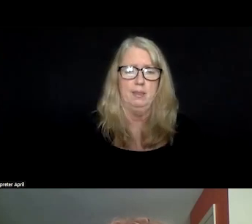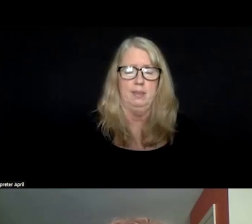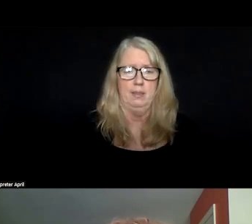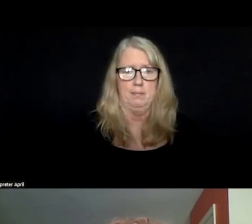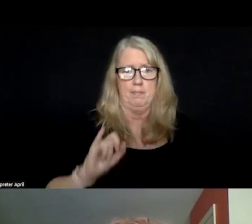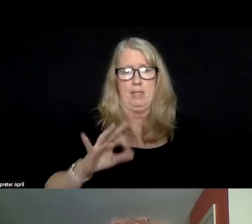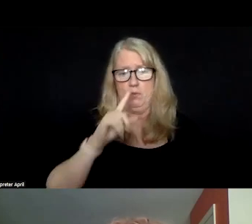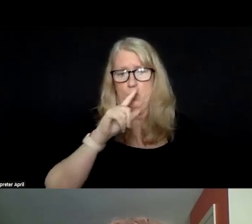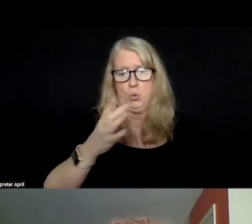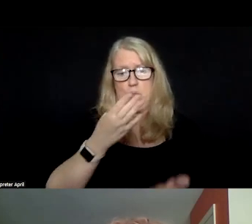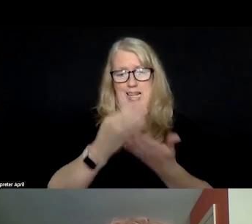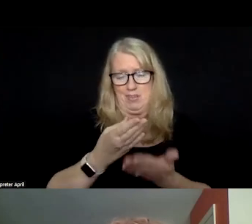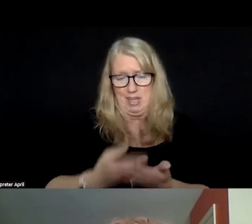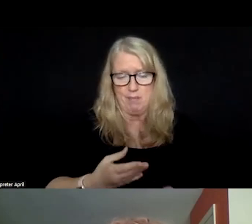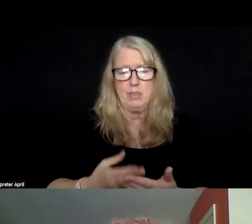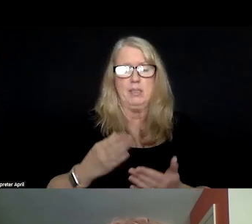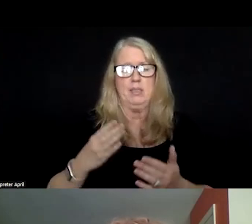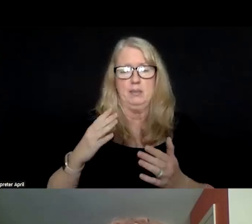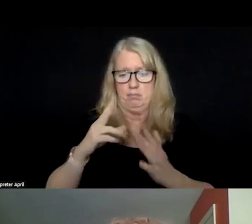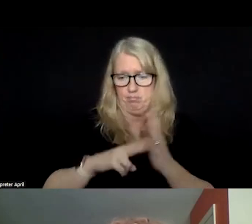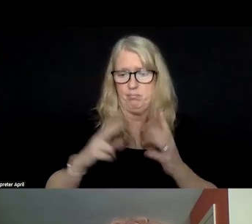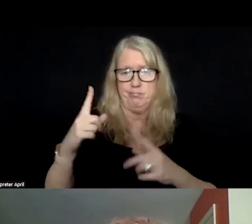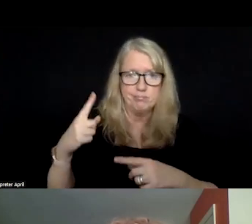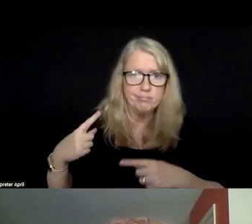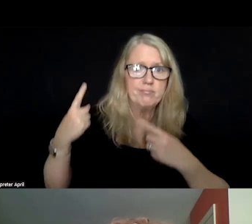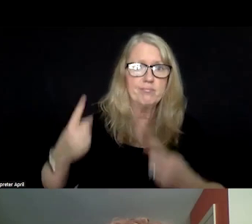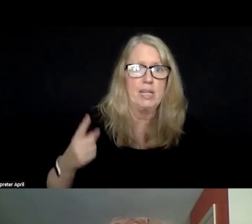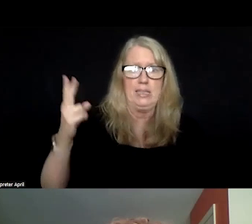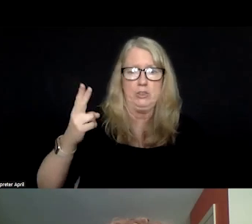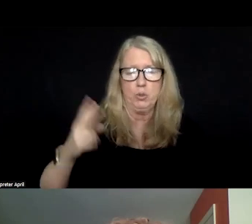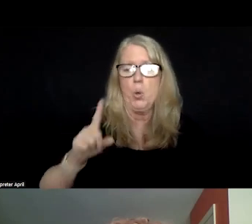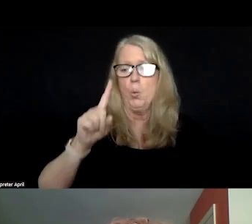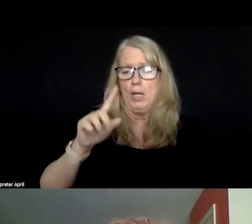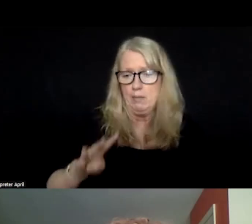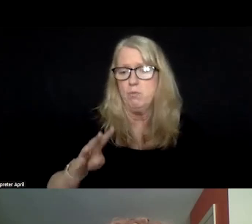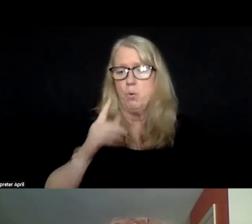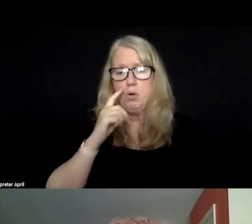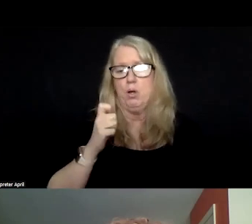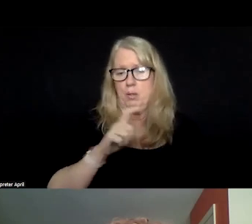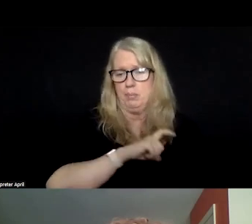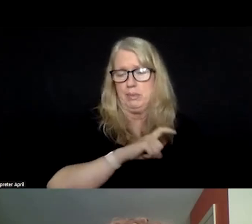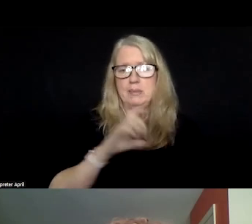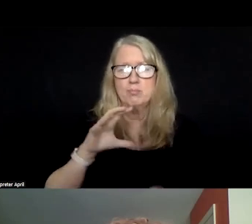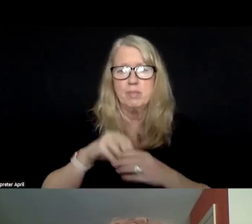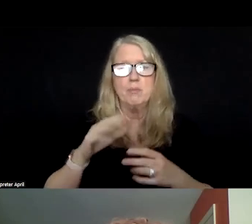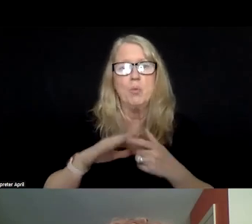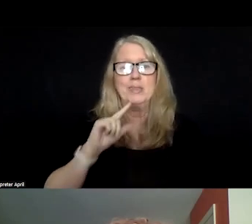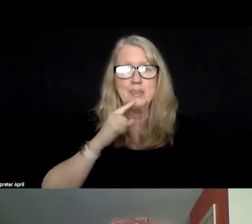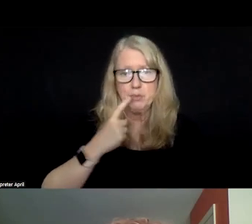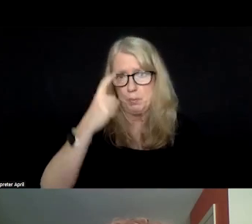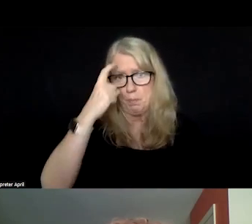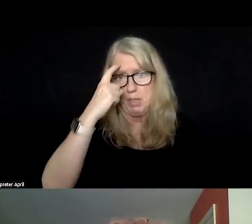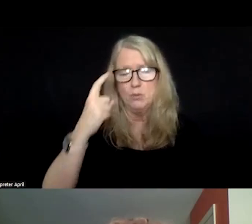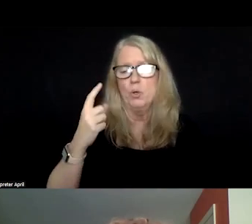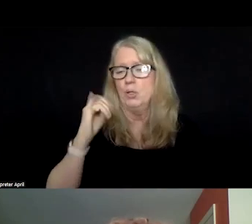the evidence in the literature, historically, 1 in 4 fatal police encounters involve someone with severe mental illness.